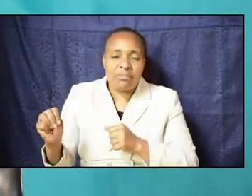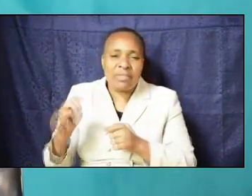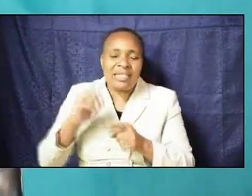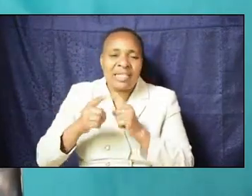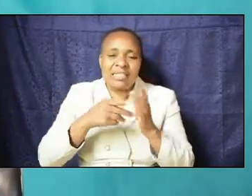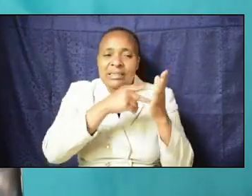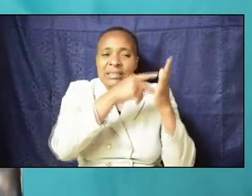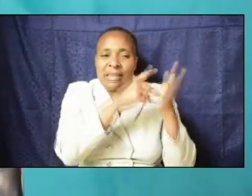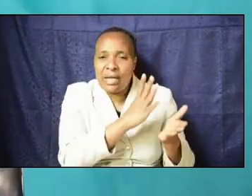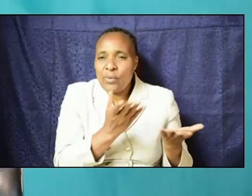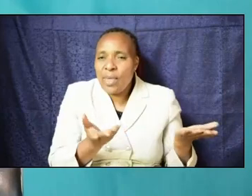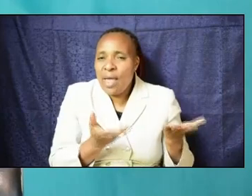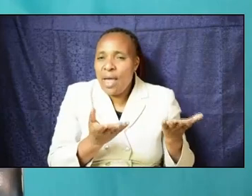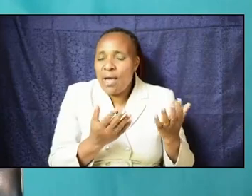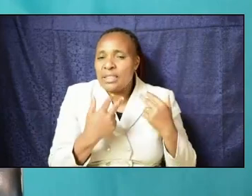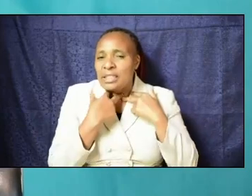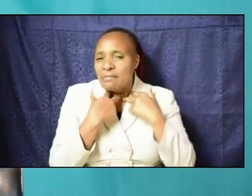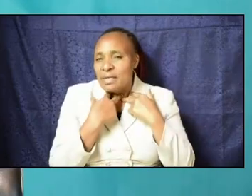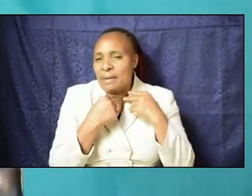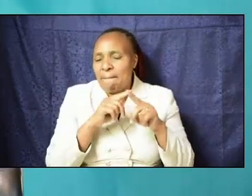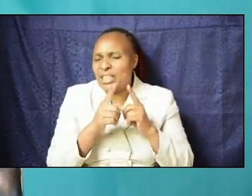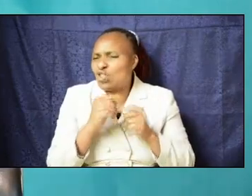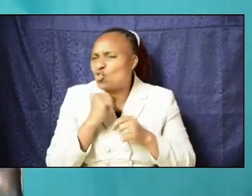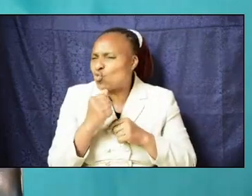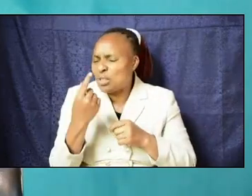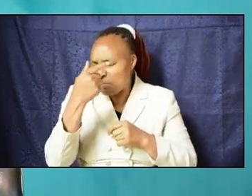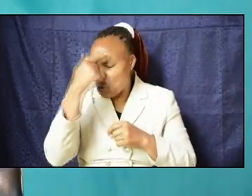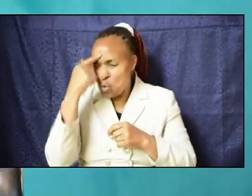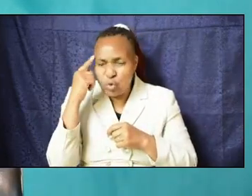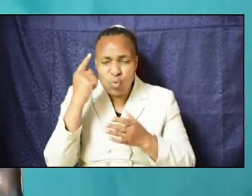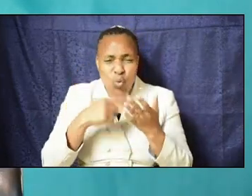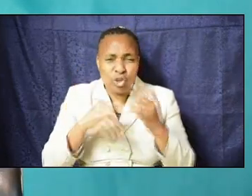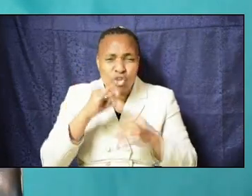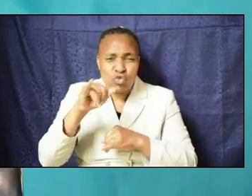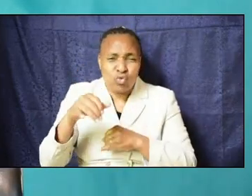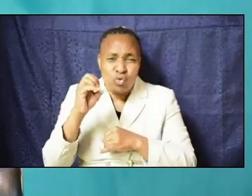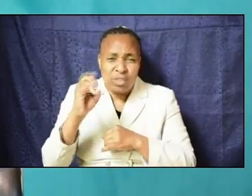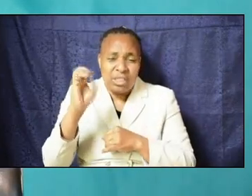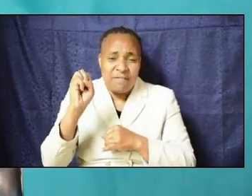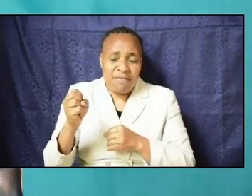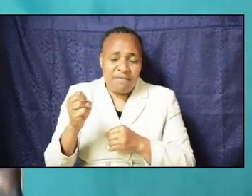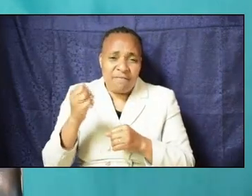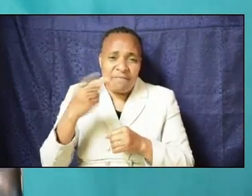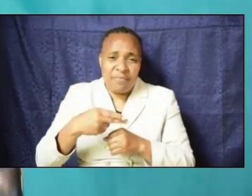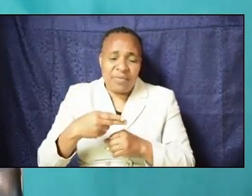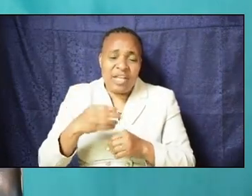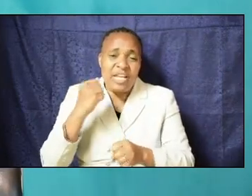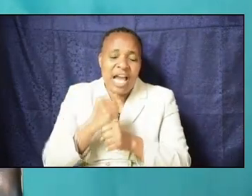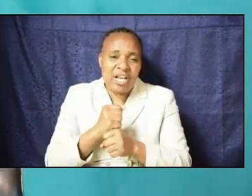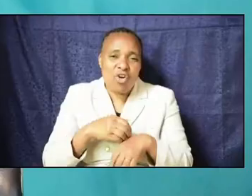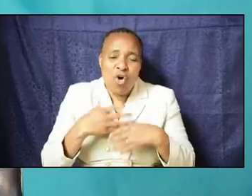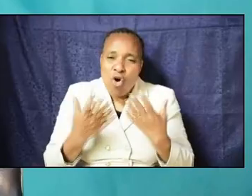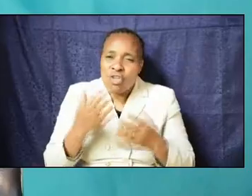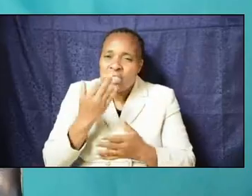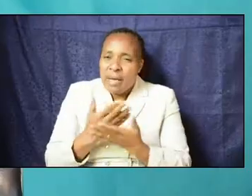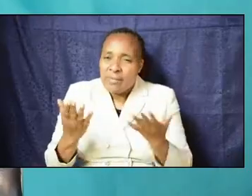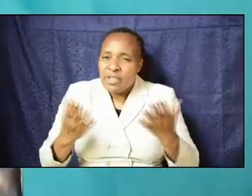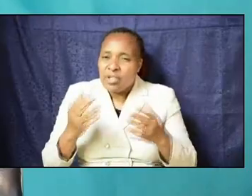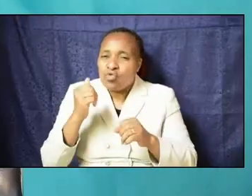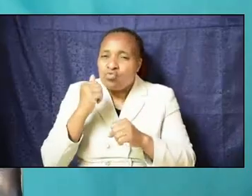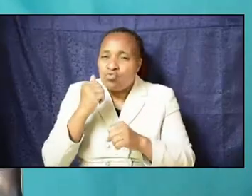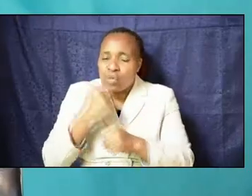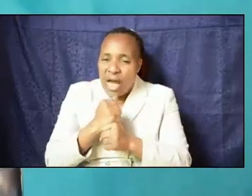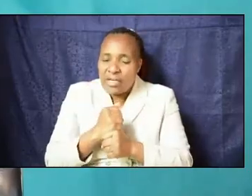up selling him into slavery. But it's not because of what Joseph hadn't done or something that he had done to offend